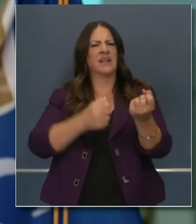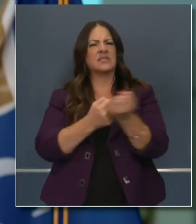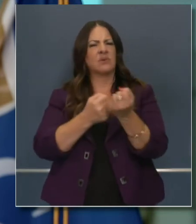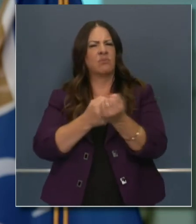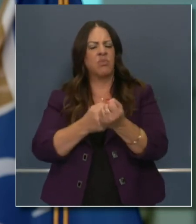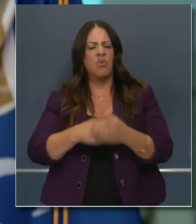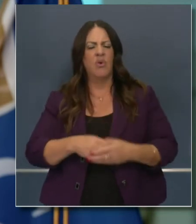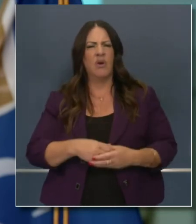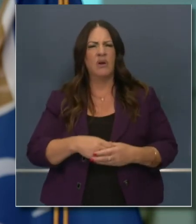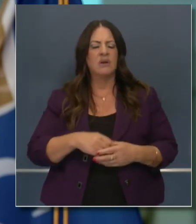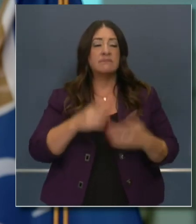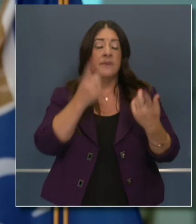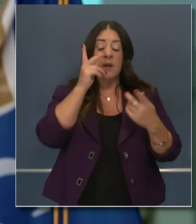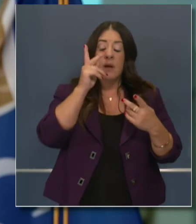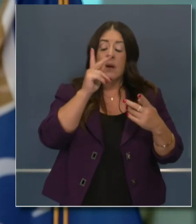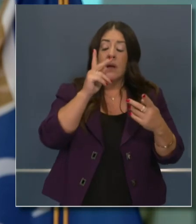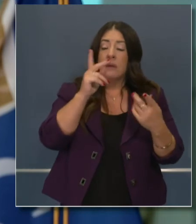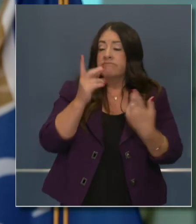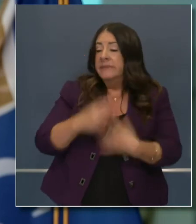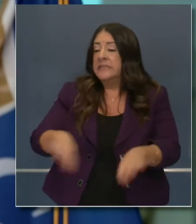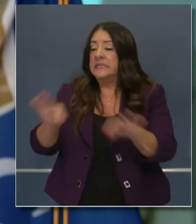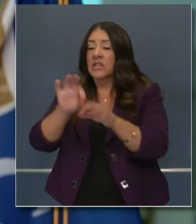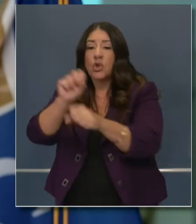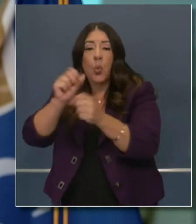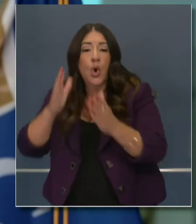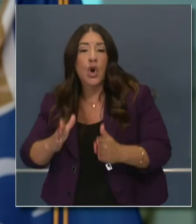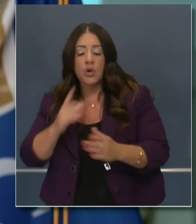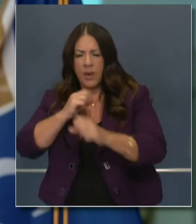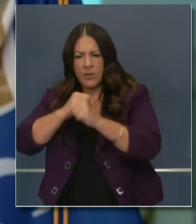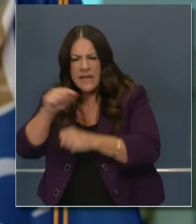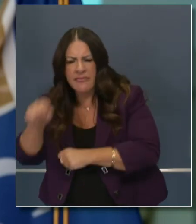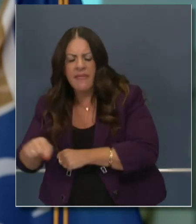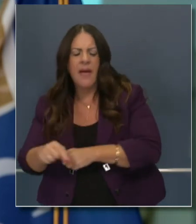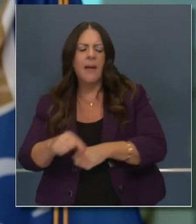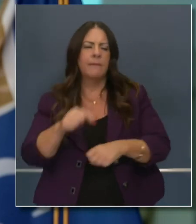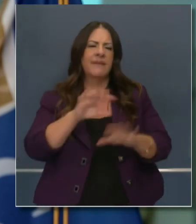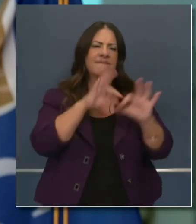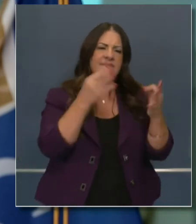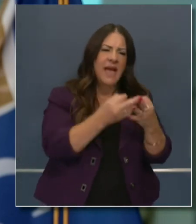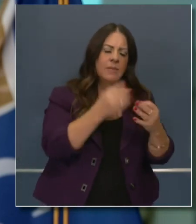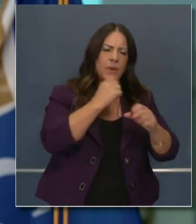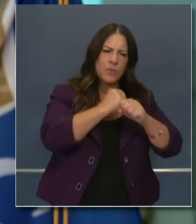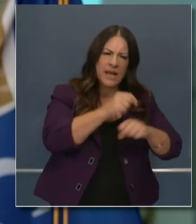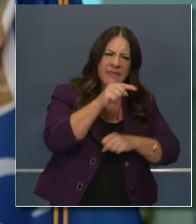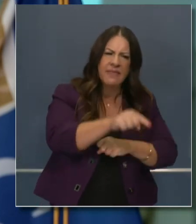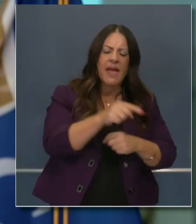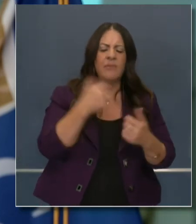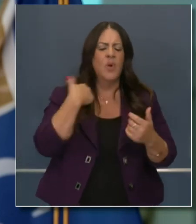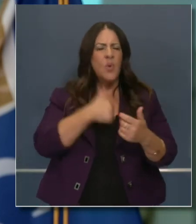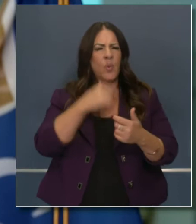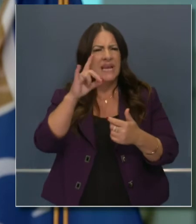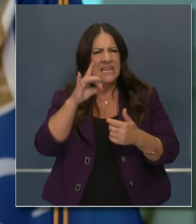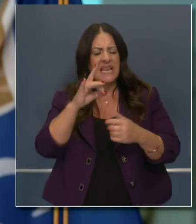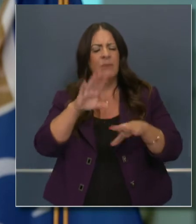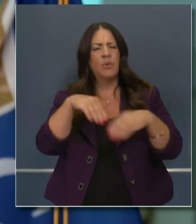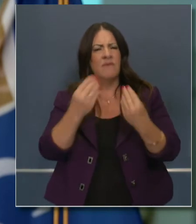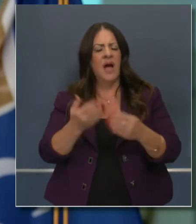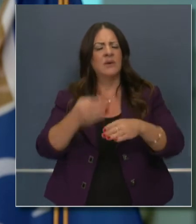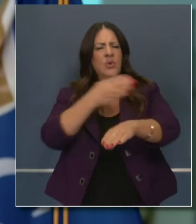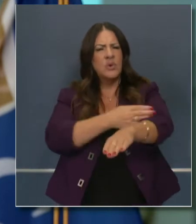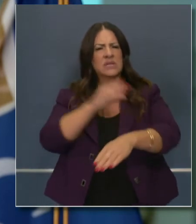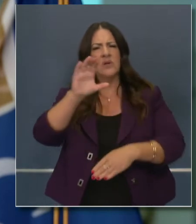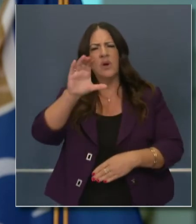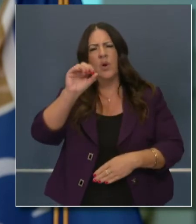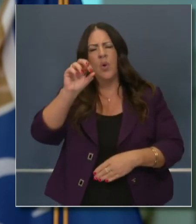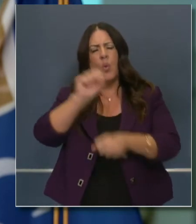essential workers, protecting working families, protecting those with sick leave and workers' comp protections, and